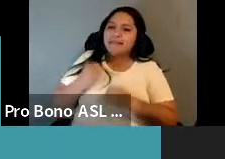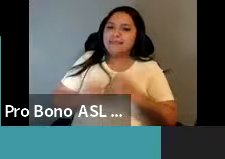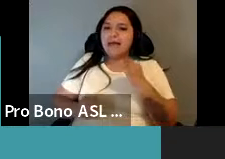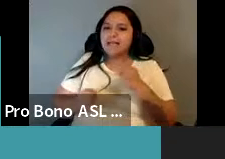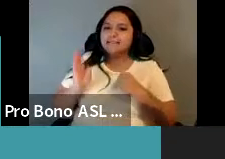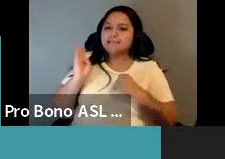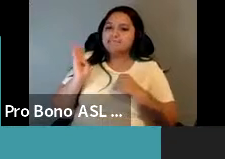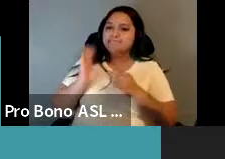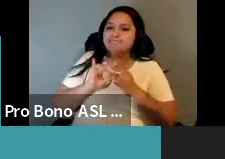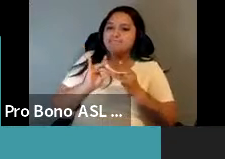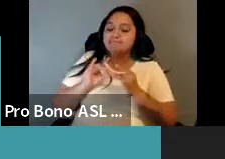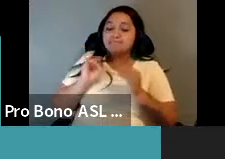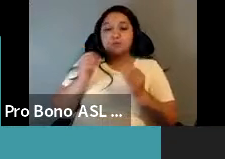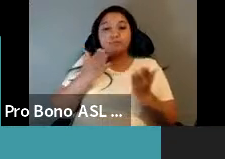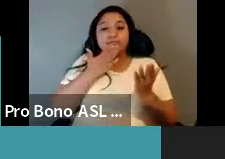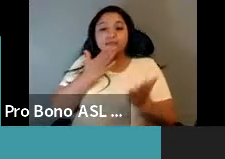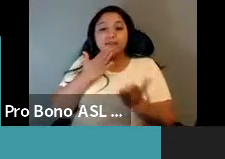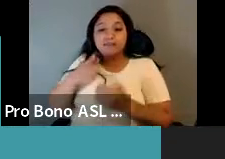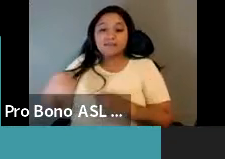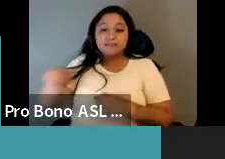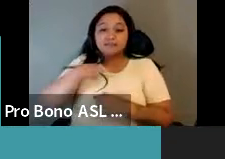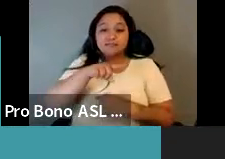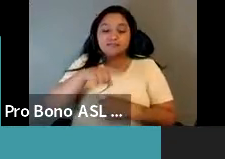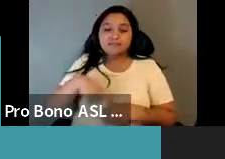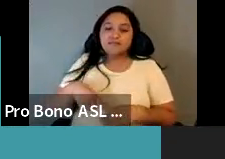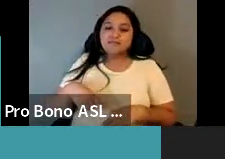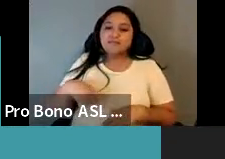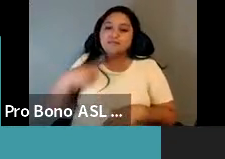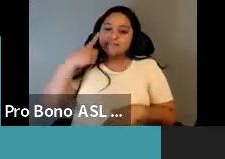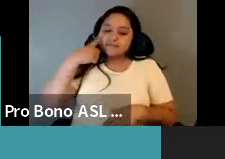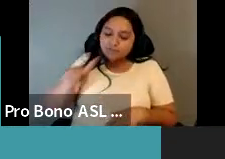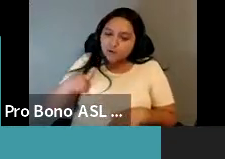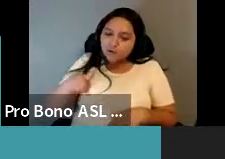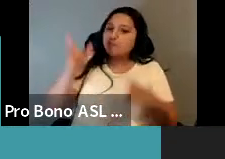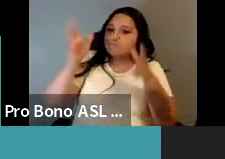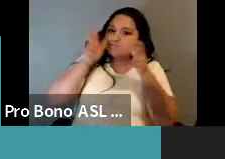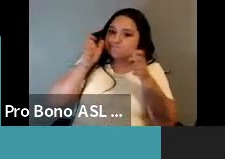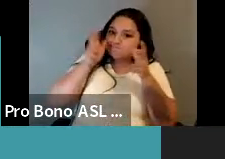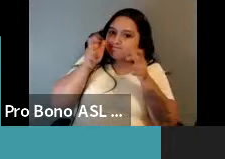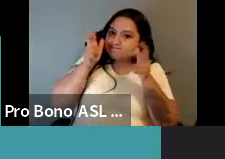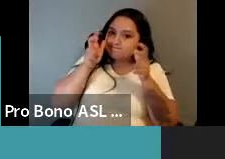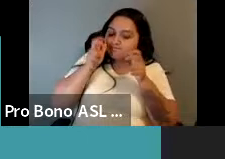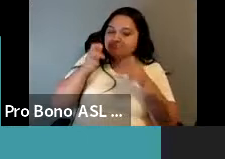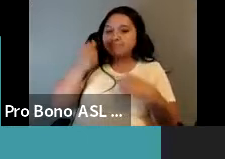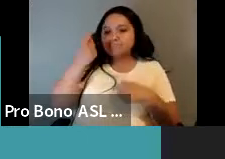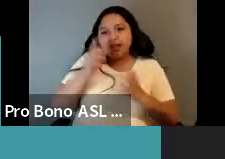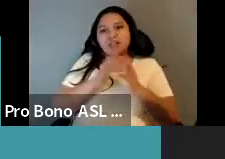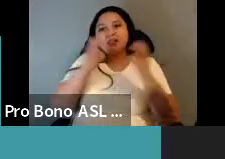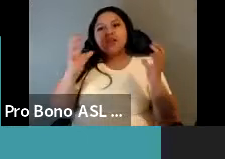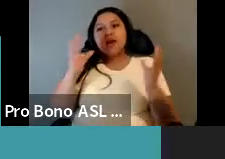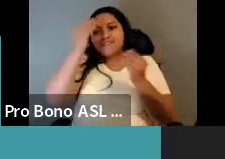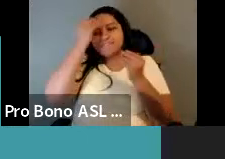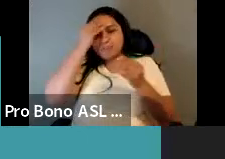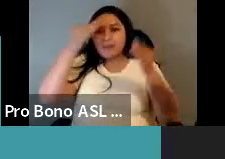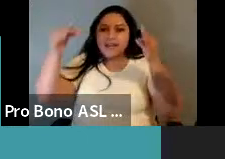So thanks to you all for ingesting a lot of information this evening on a Monday night.